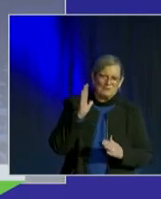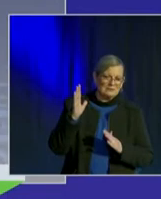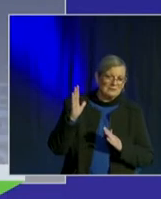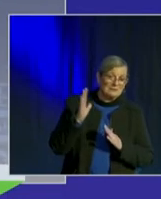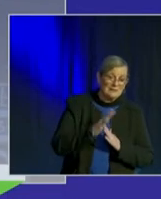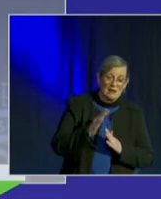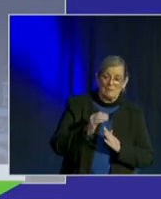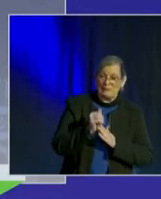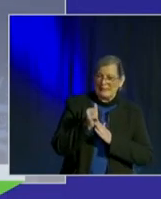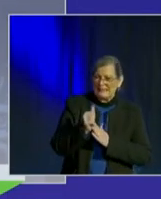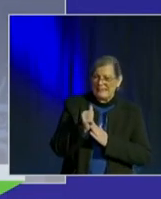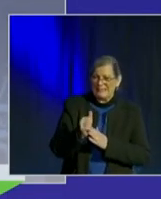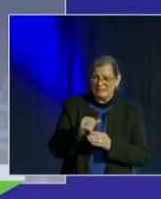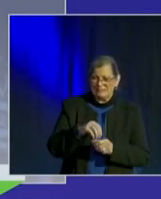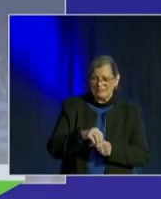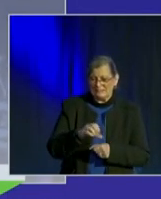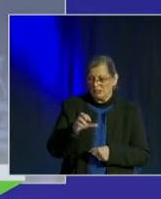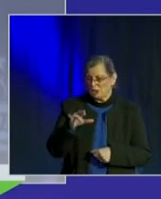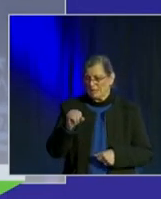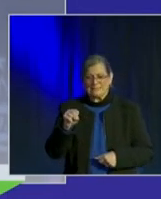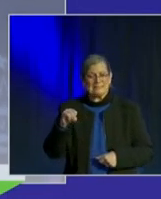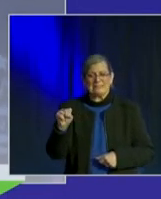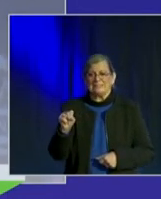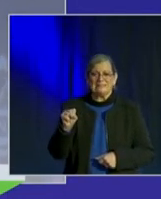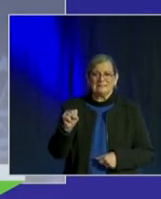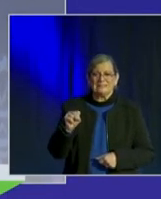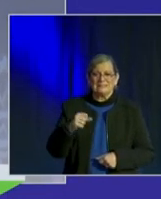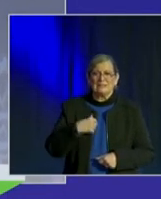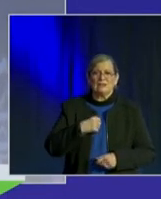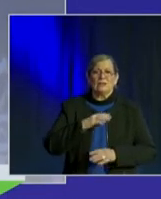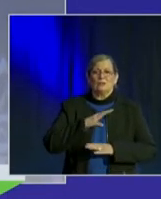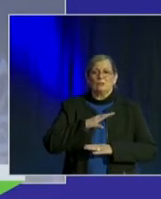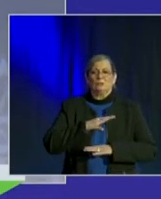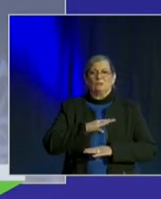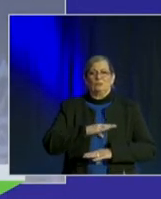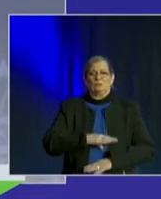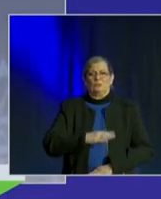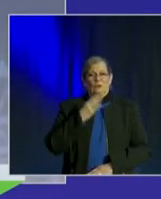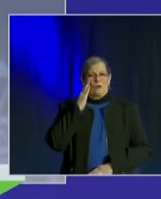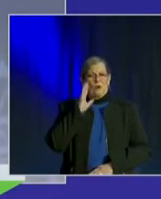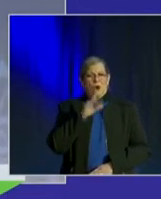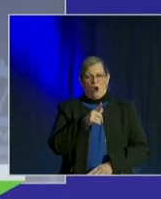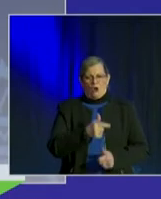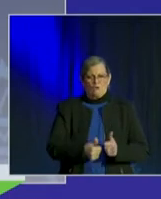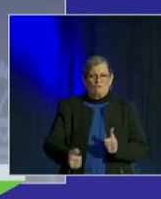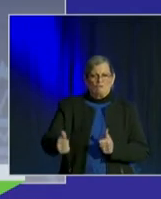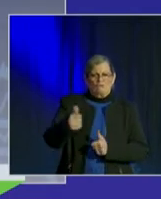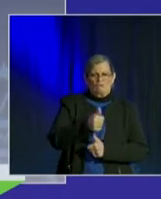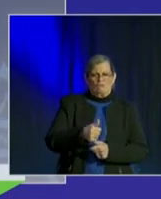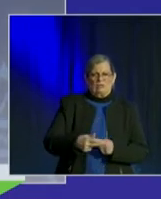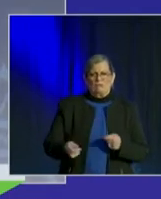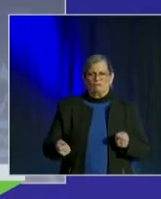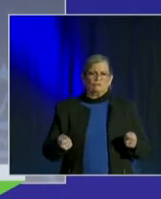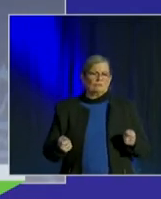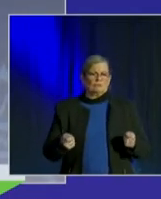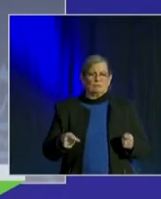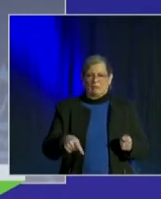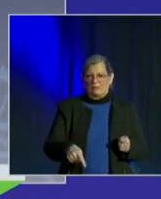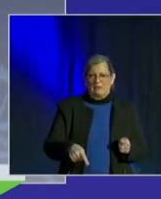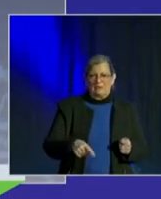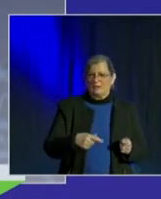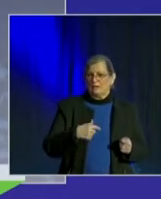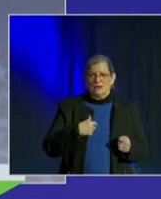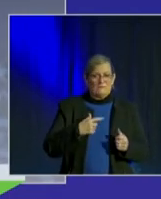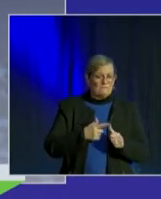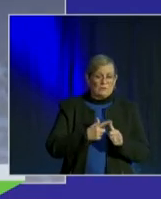been really a comfort to know that you are at the helm in this situation, and I just want to